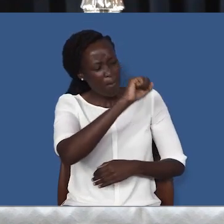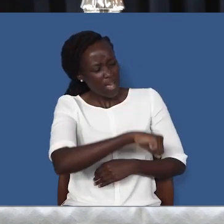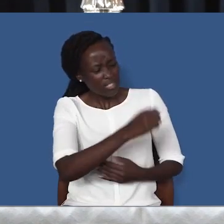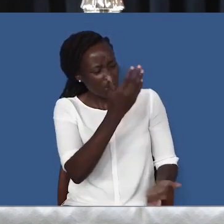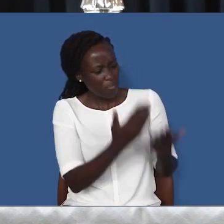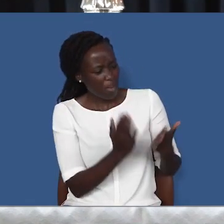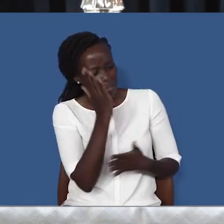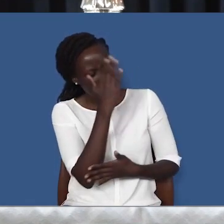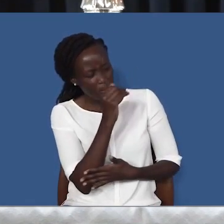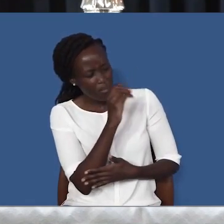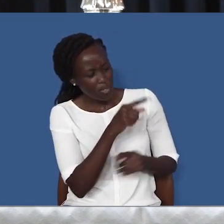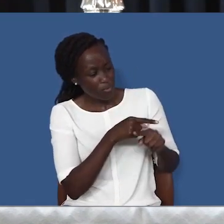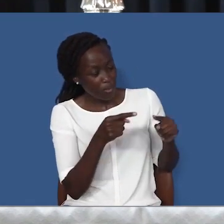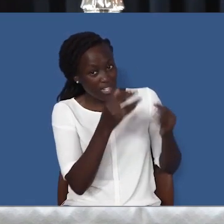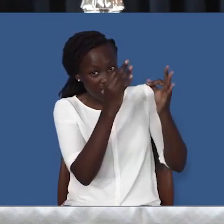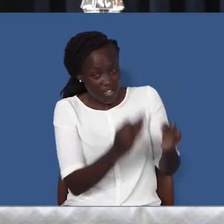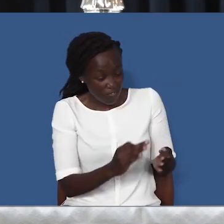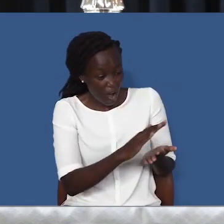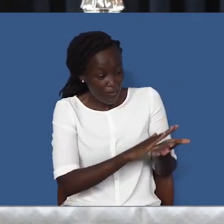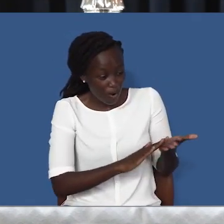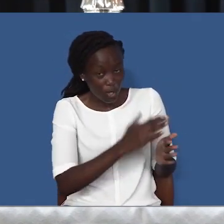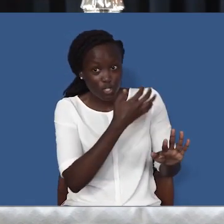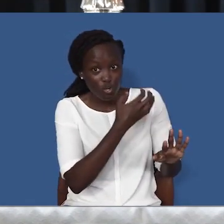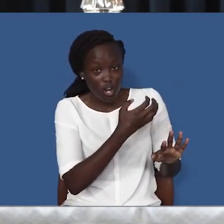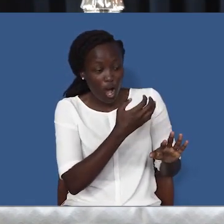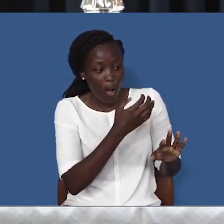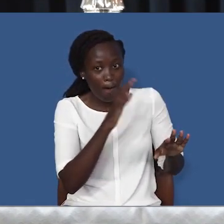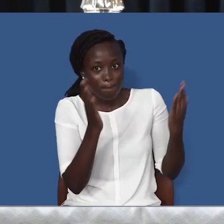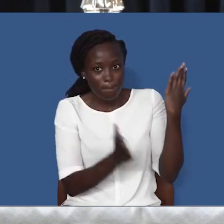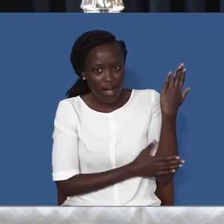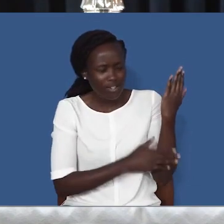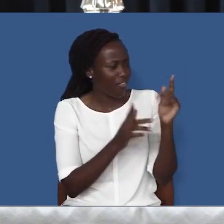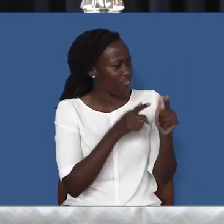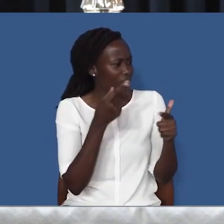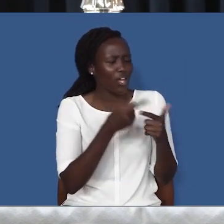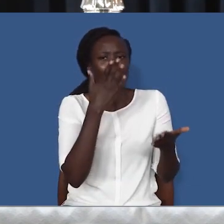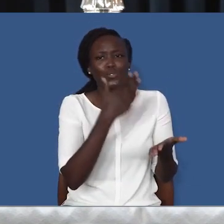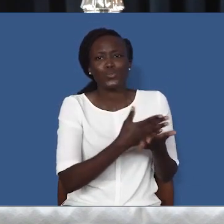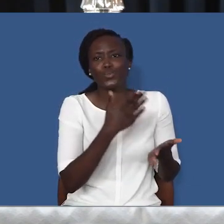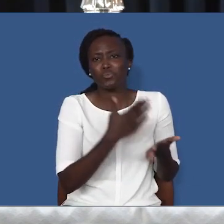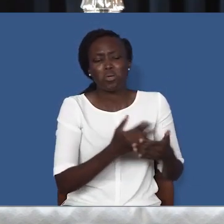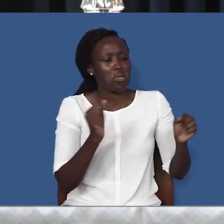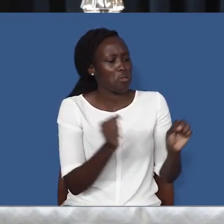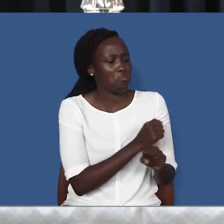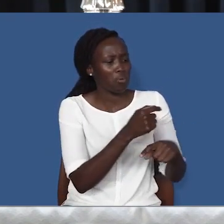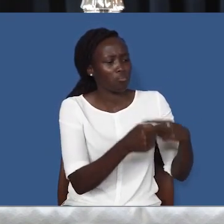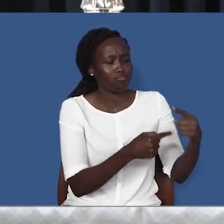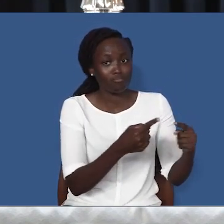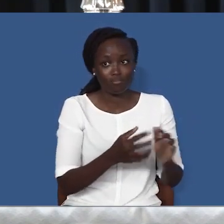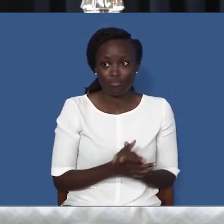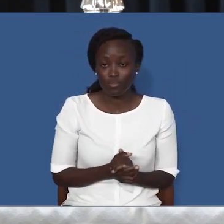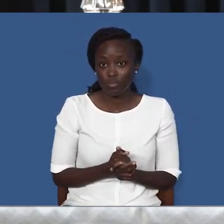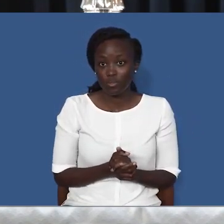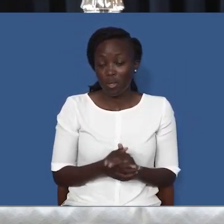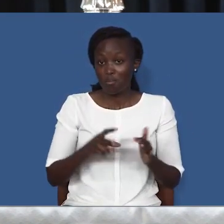last. And that's why we must come out of the laissez-faire attitude of it's business